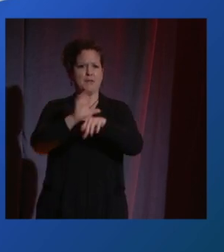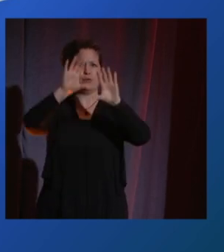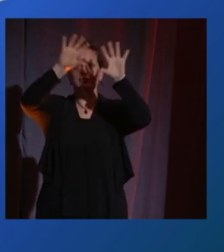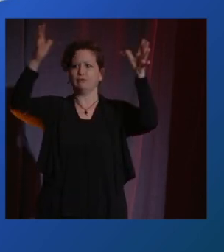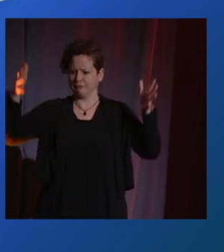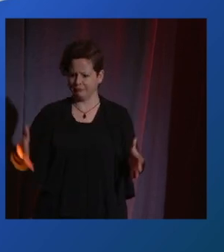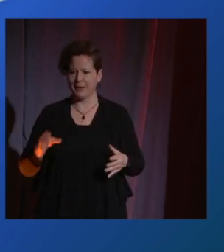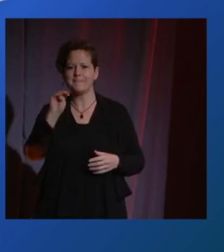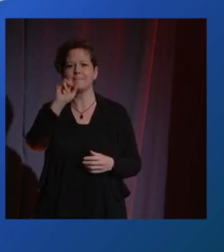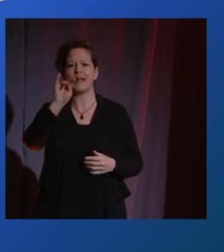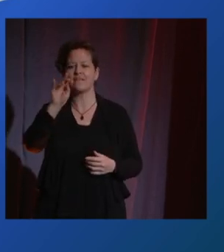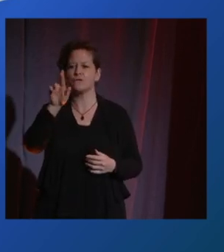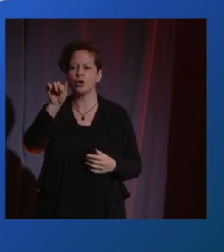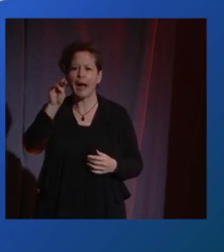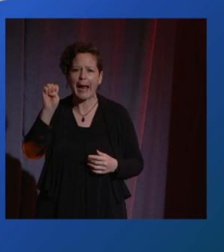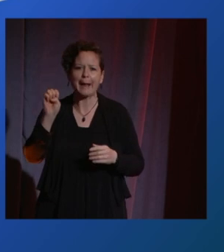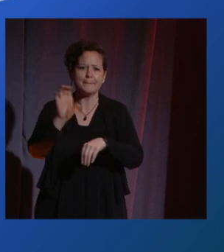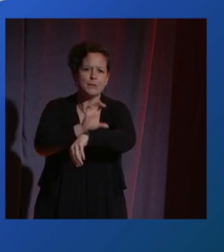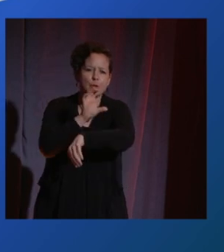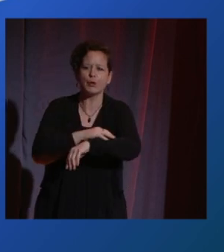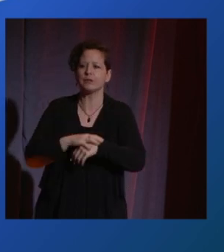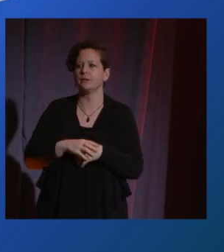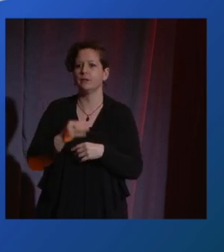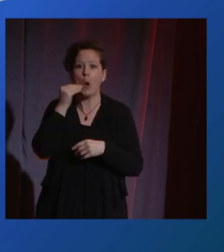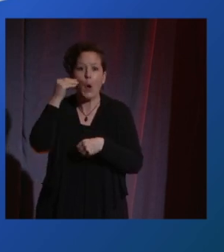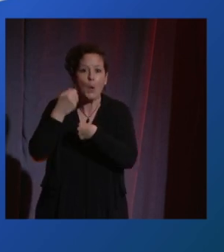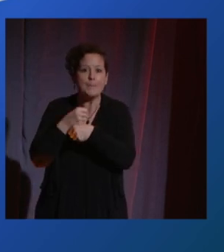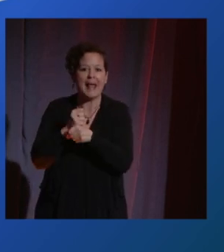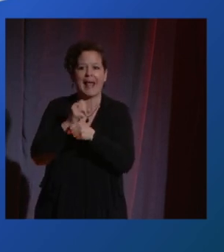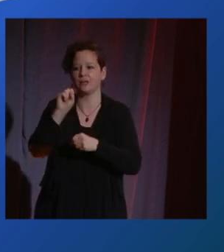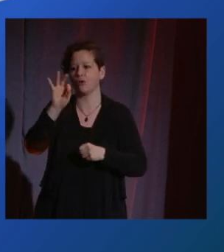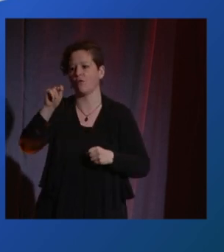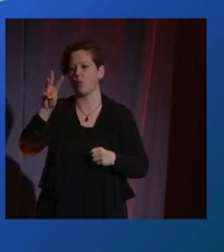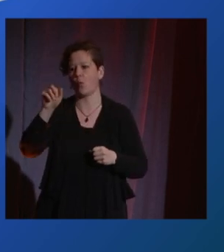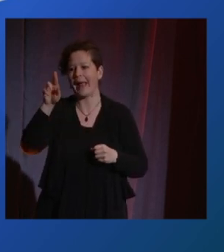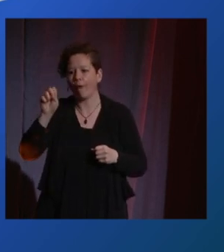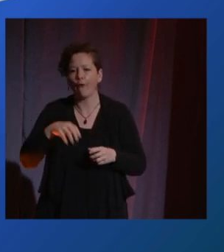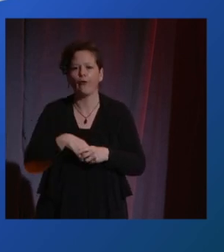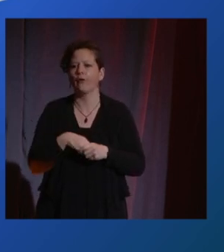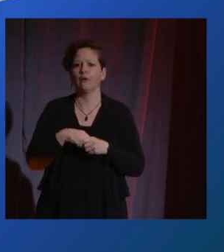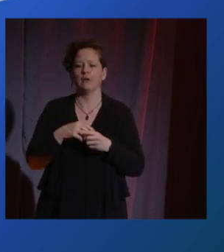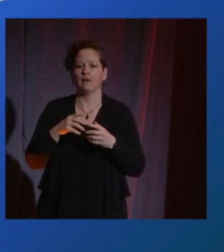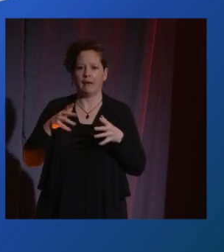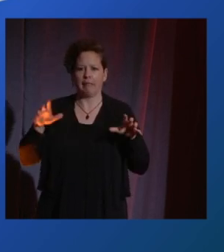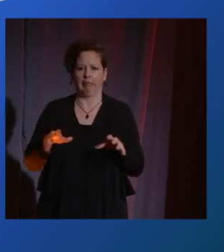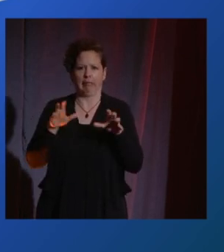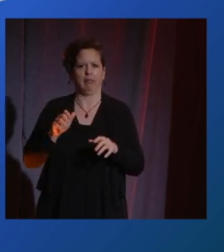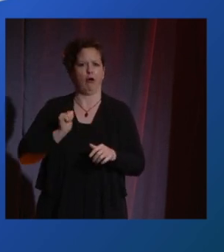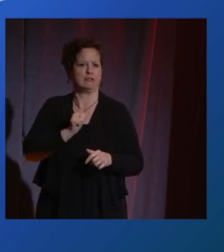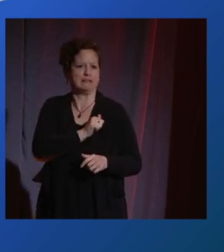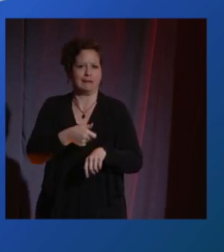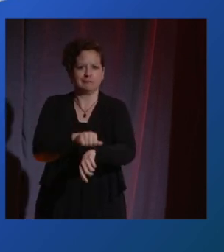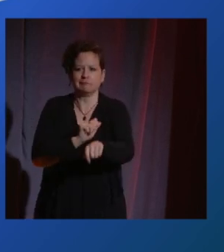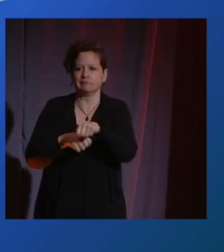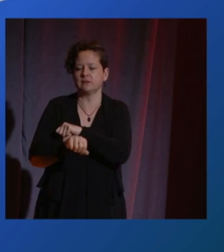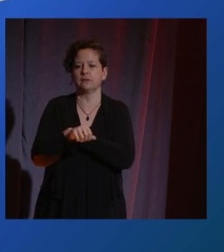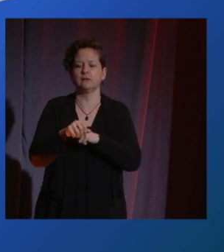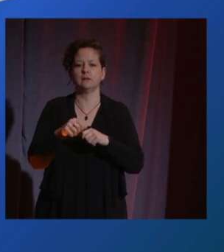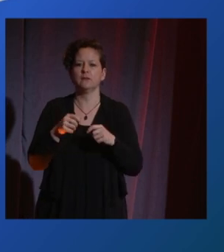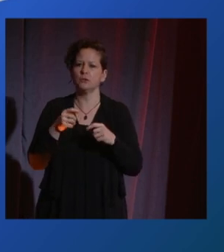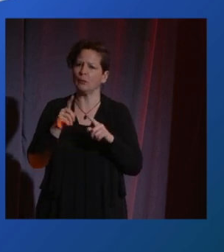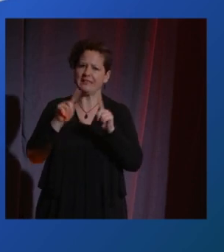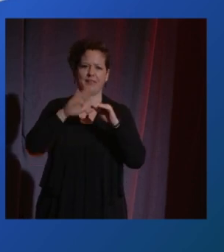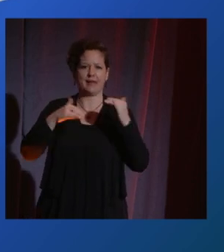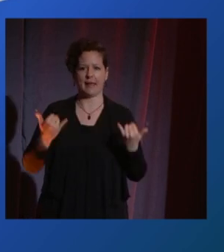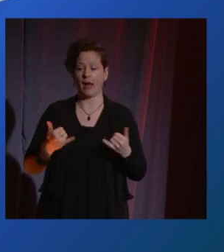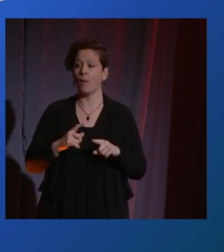homemade software uh we had to automate our own data it was a mess in a way but still the vision of how